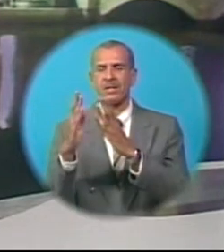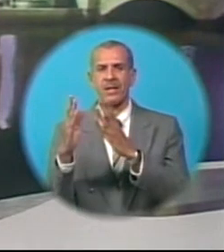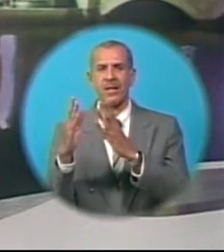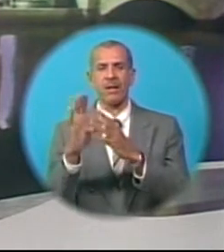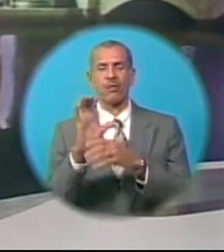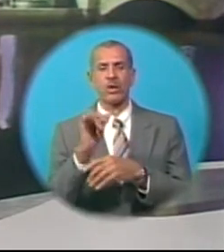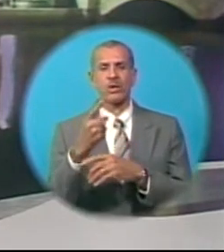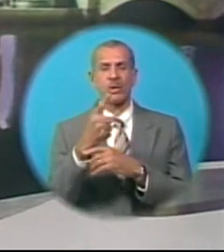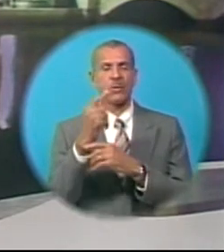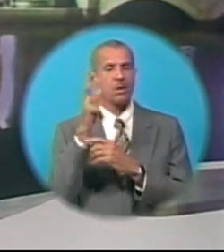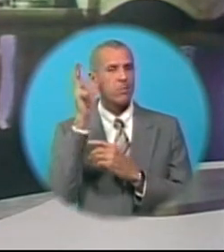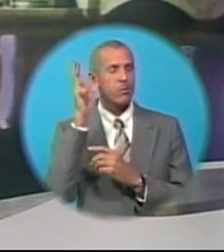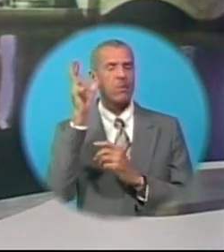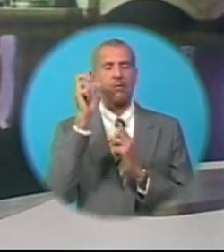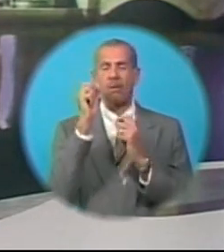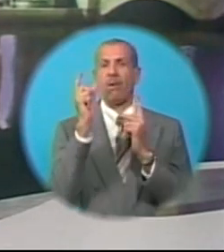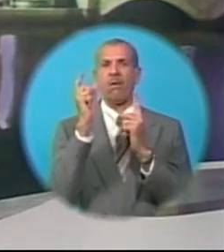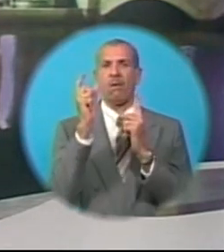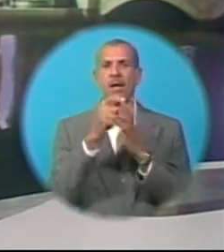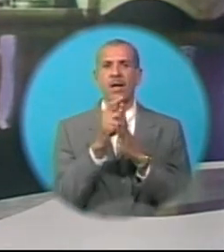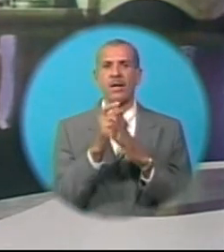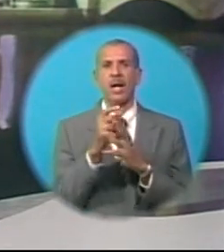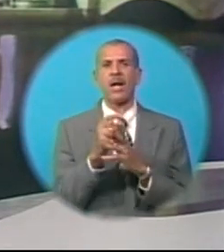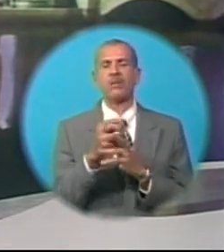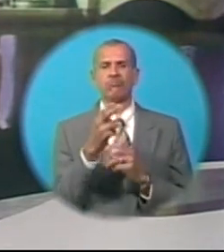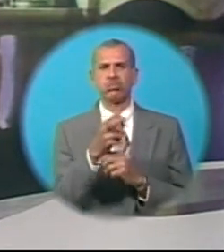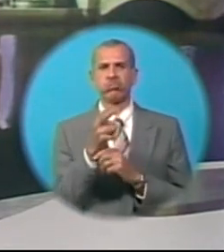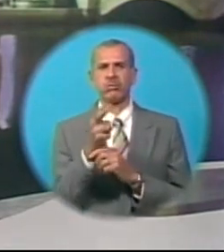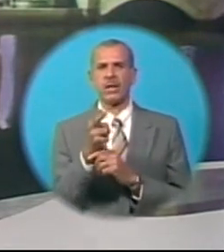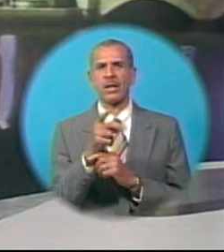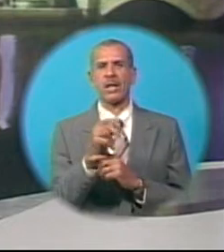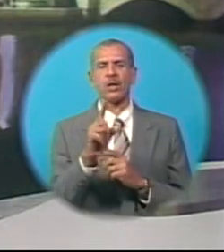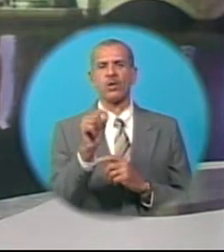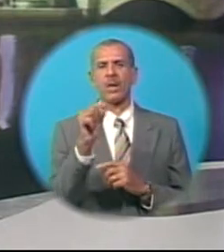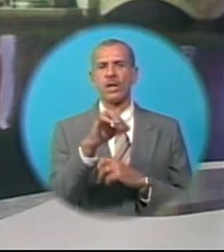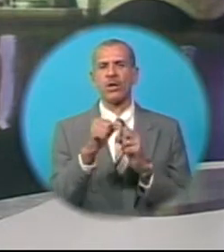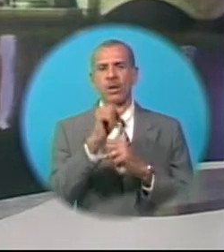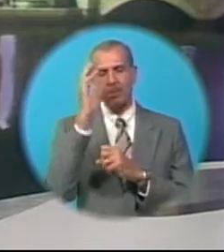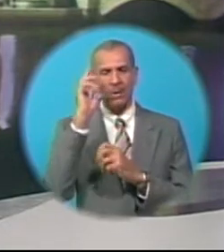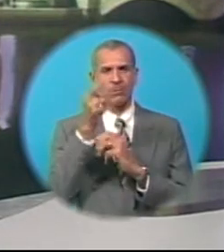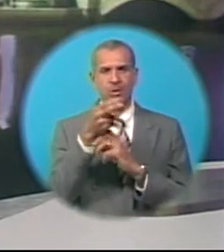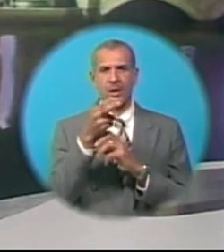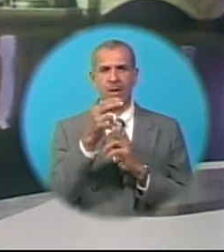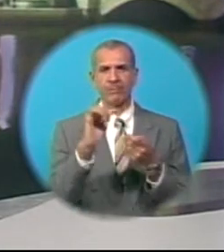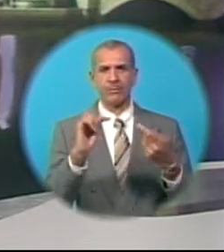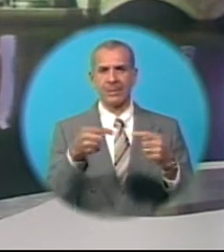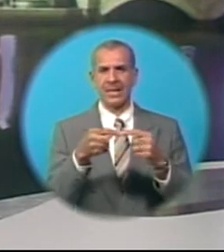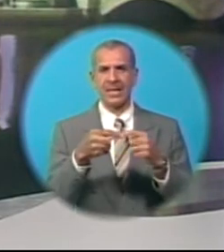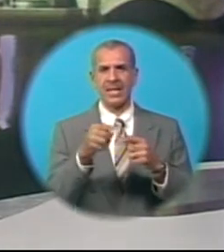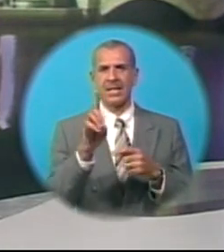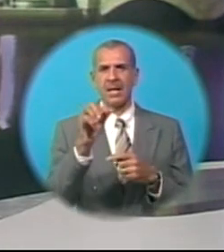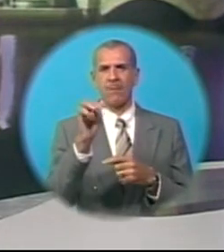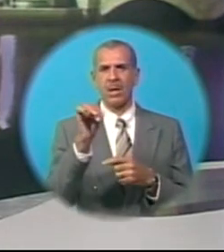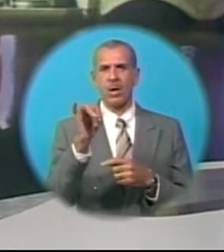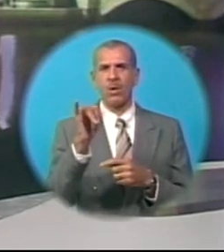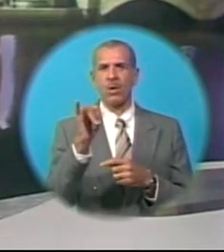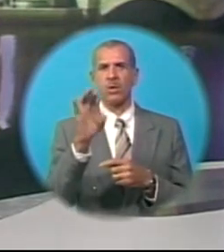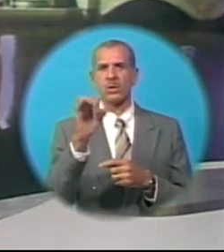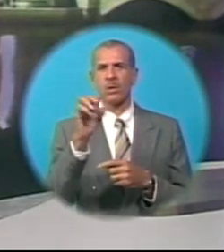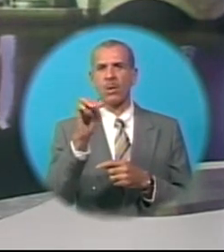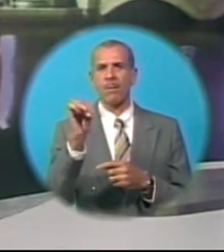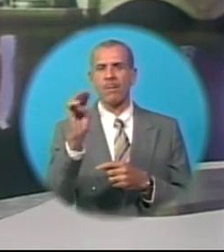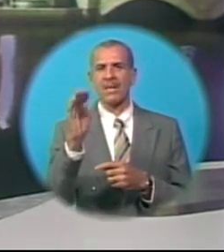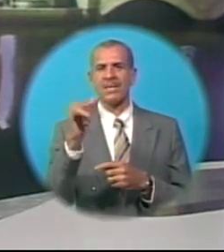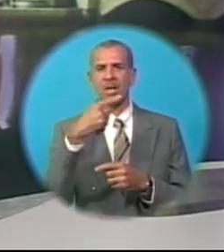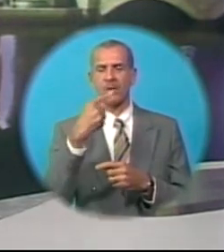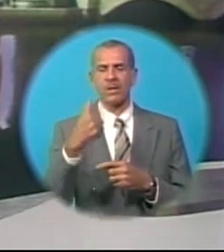of gunfire as a 20-year-old resident was shot and injured. DeMarco Combs, also known as Polo, received a gunshot wound